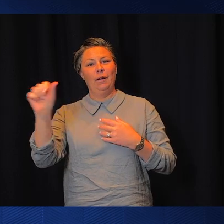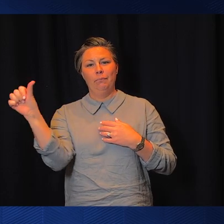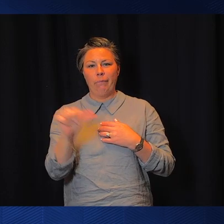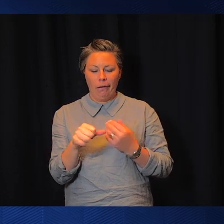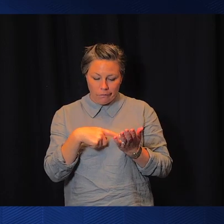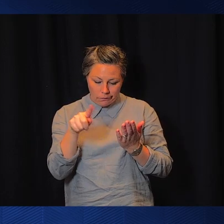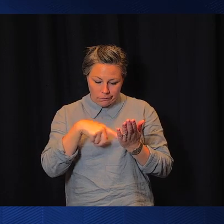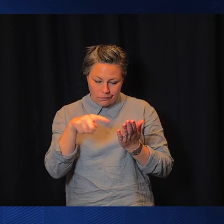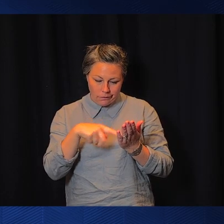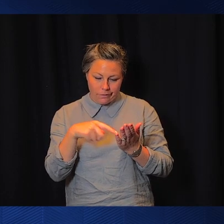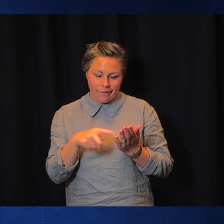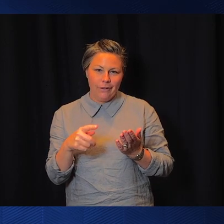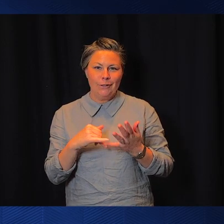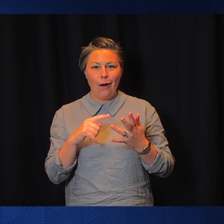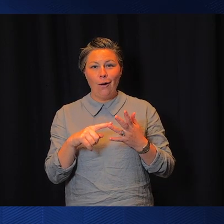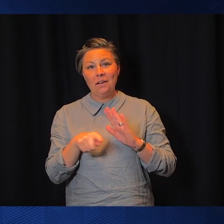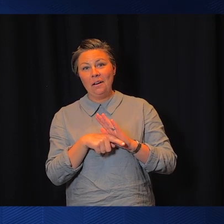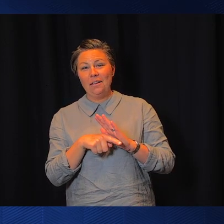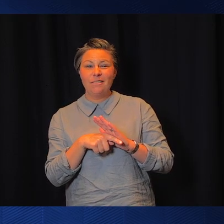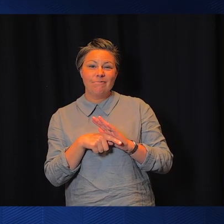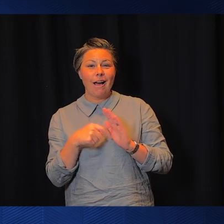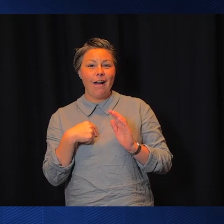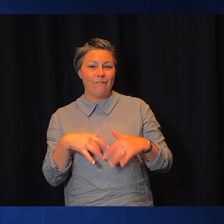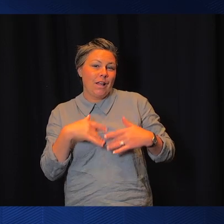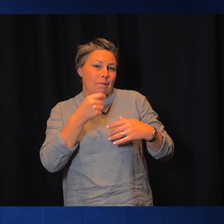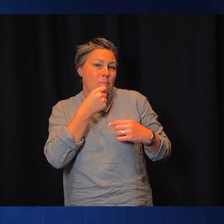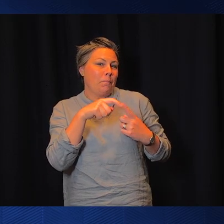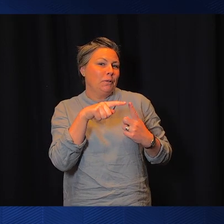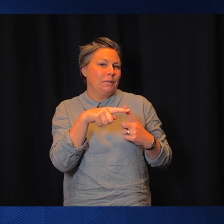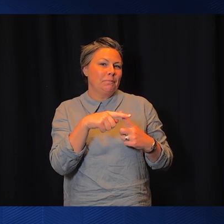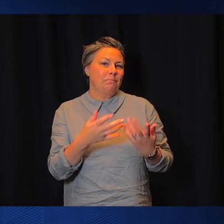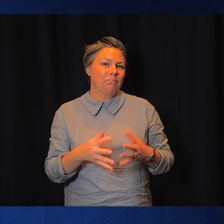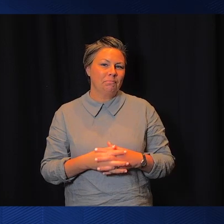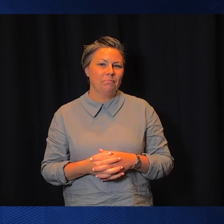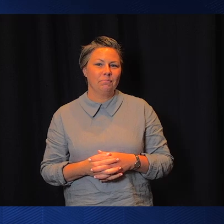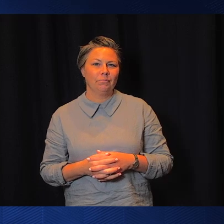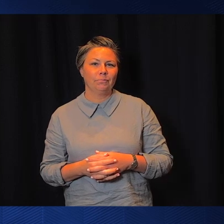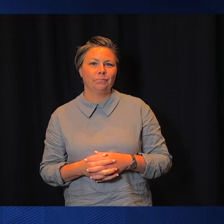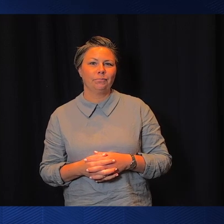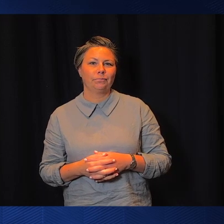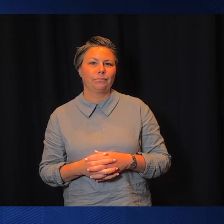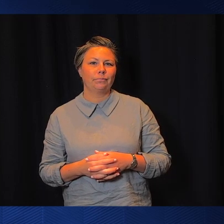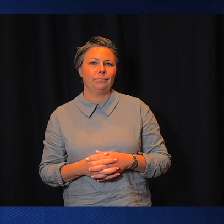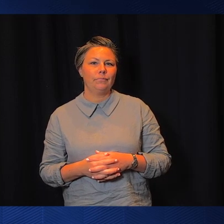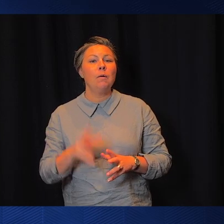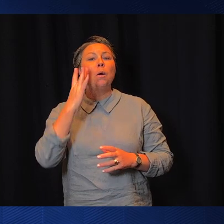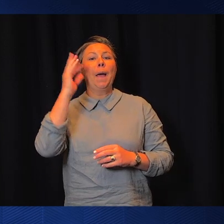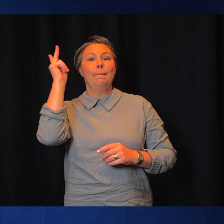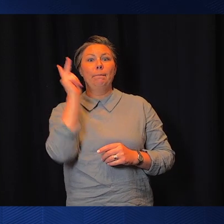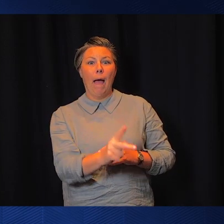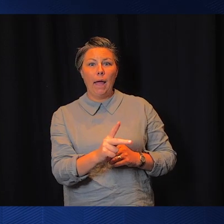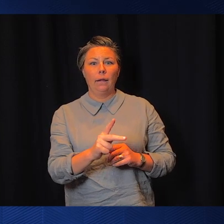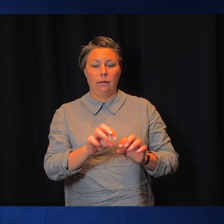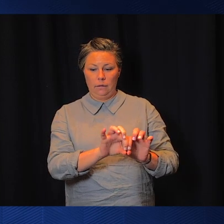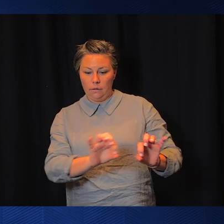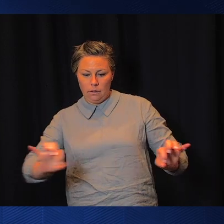positivity there with the break in the communication. However, when it was up and running, everybody was